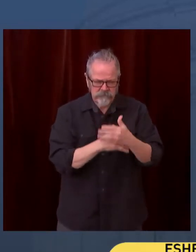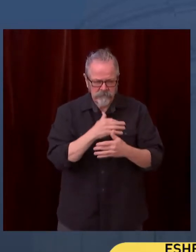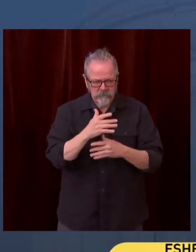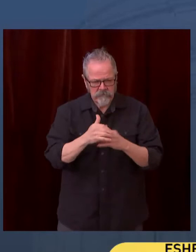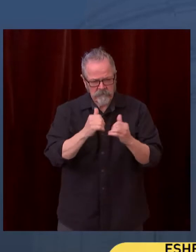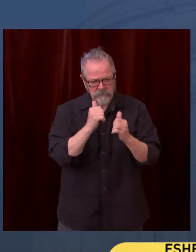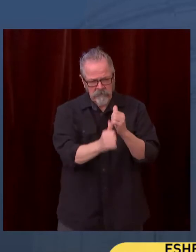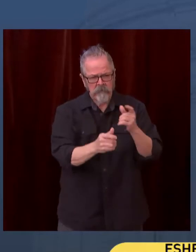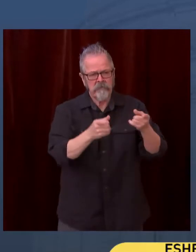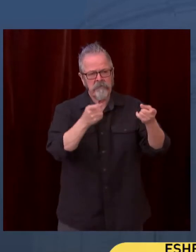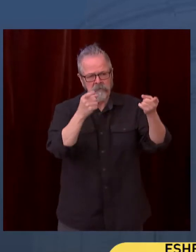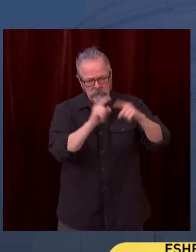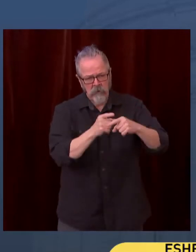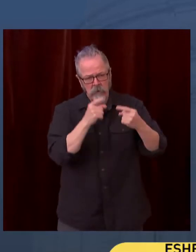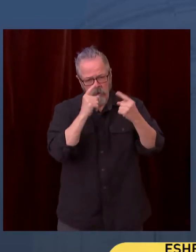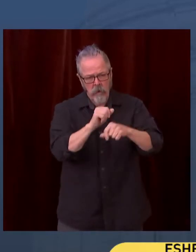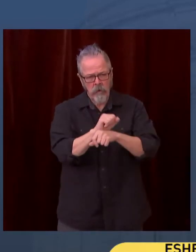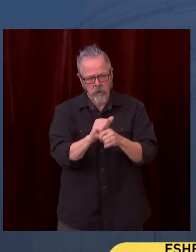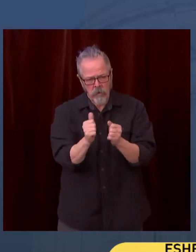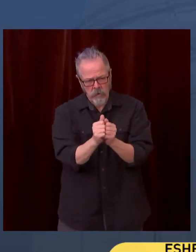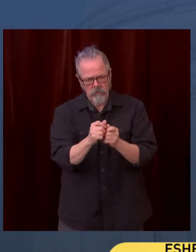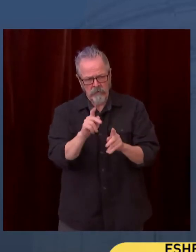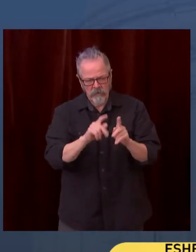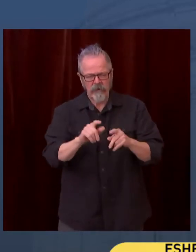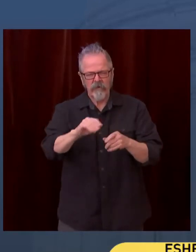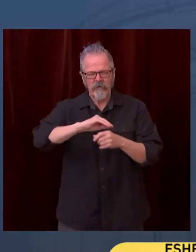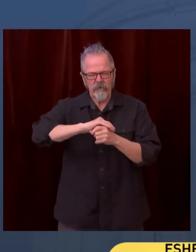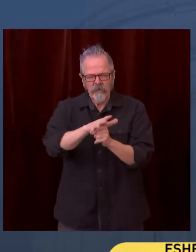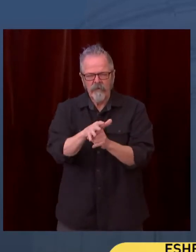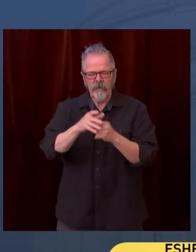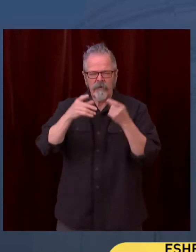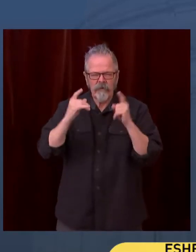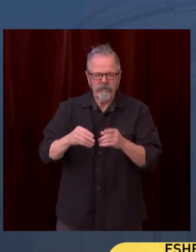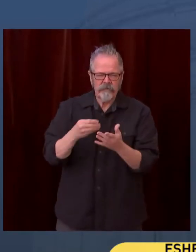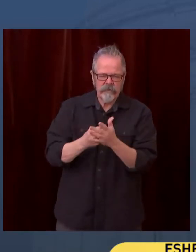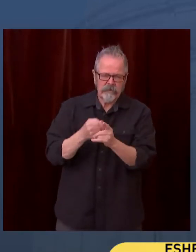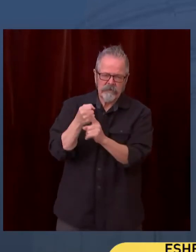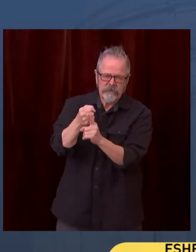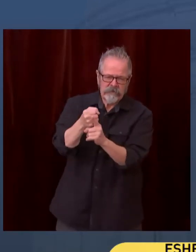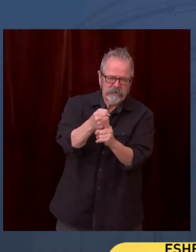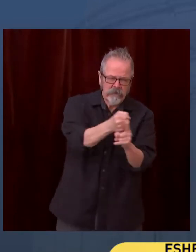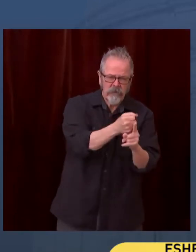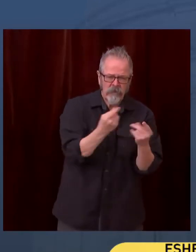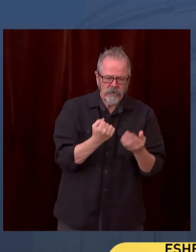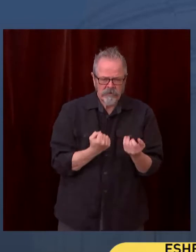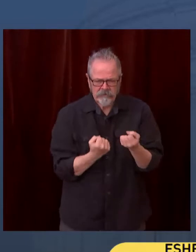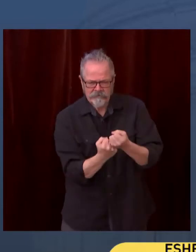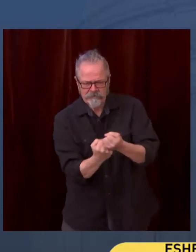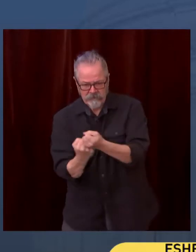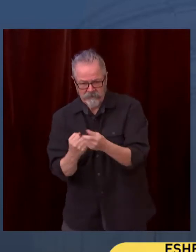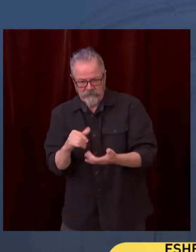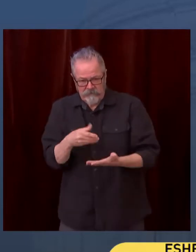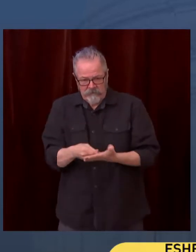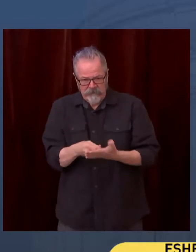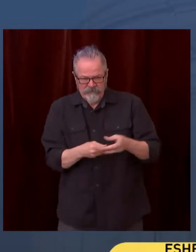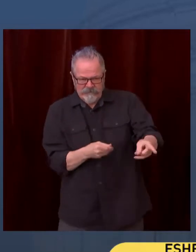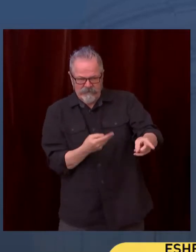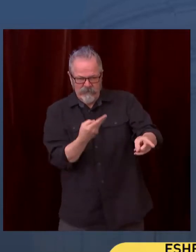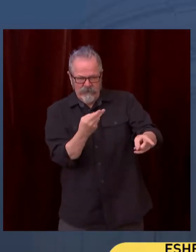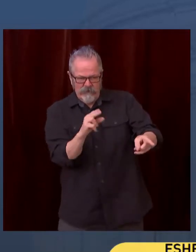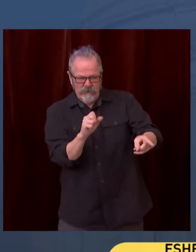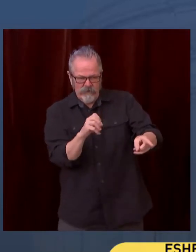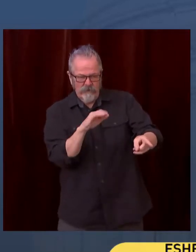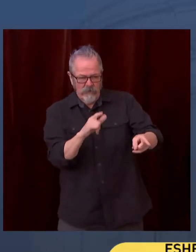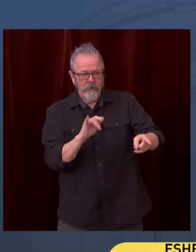And because this is emergency legislation, it will take place immediately. As you know, the focus this year is